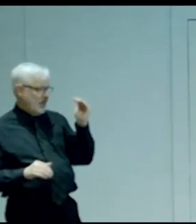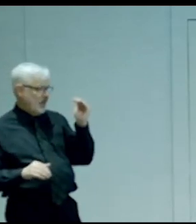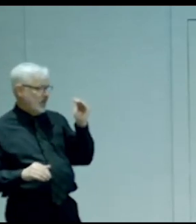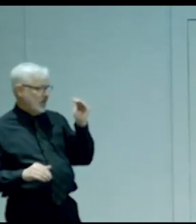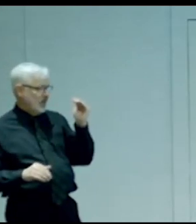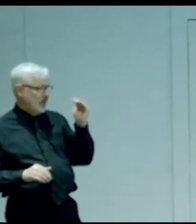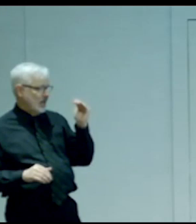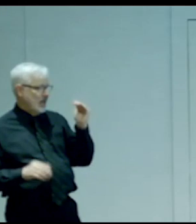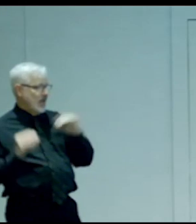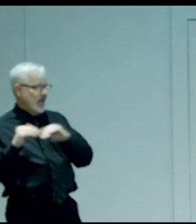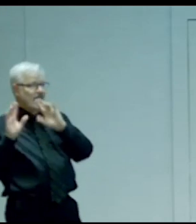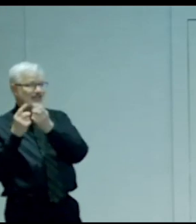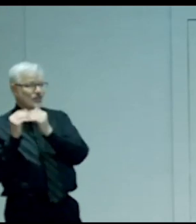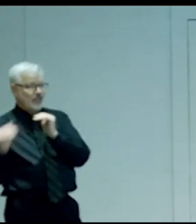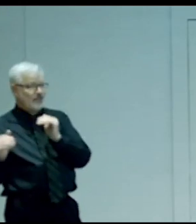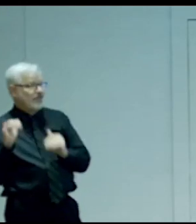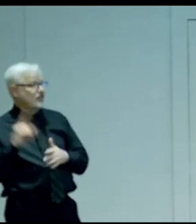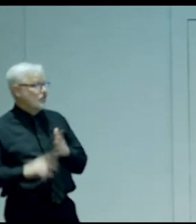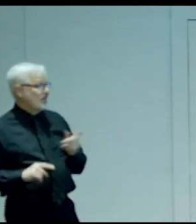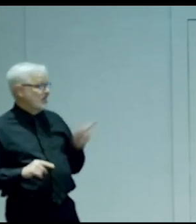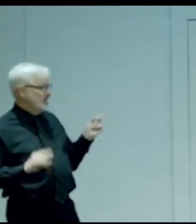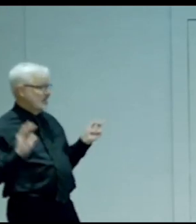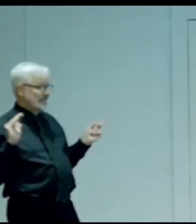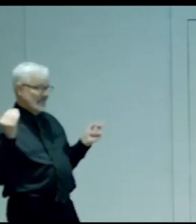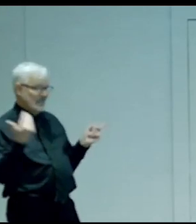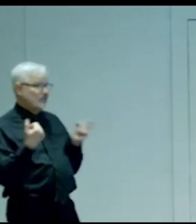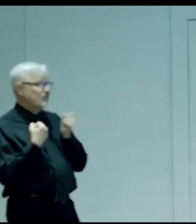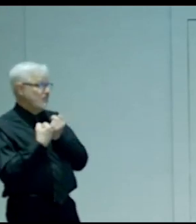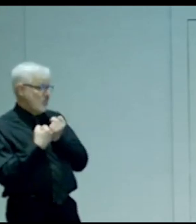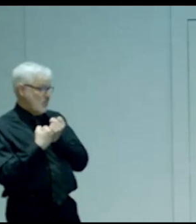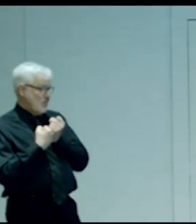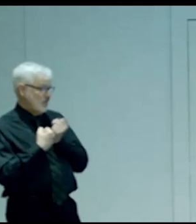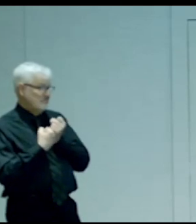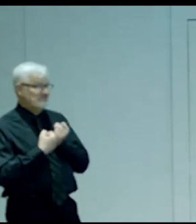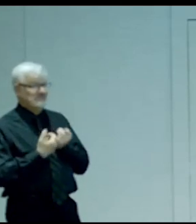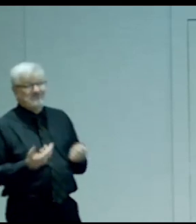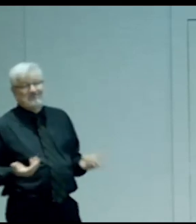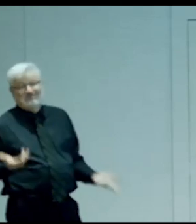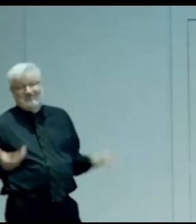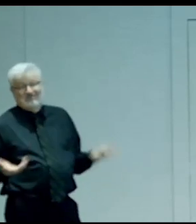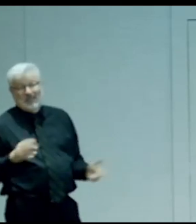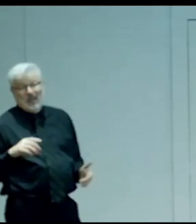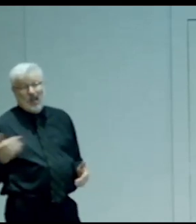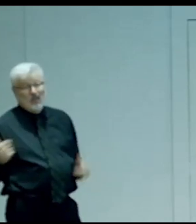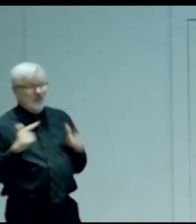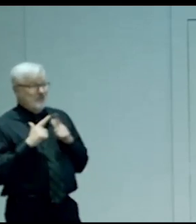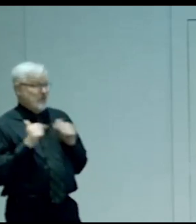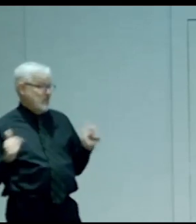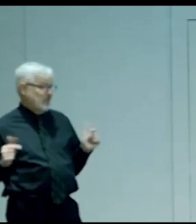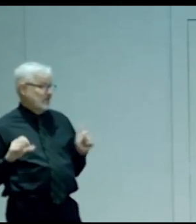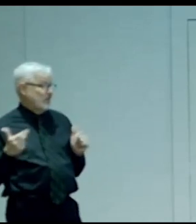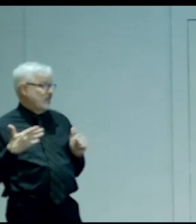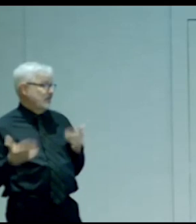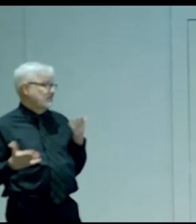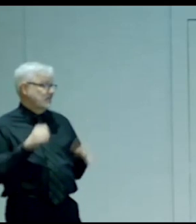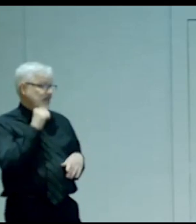the district level. And that's what this seems to be supportive of. Now, there may be other variables and other things that might be different,